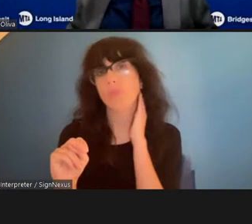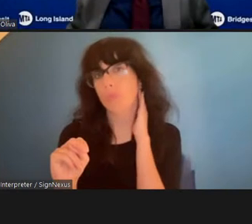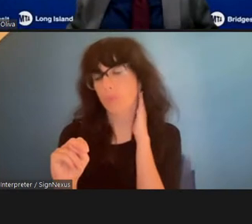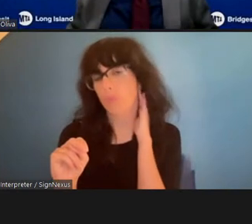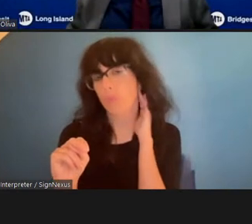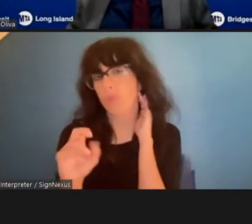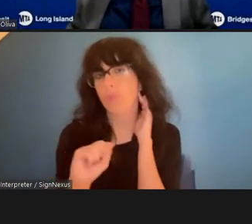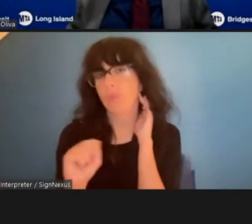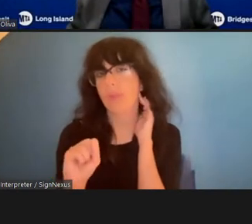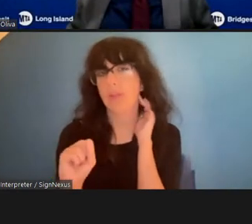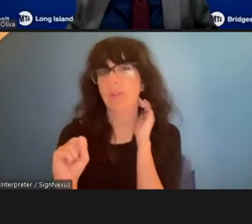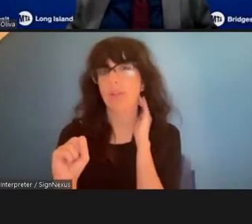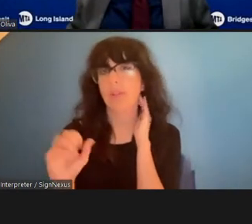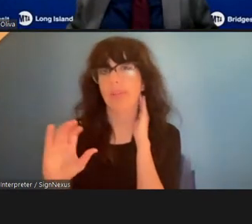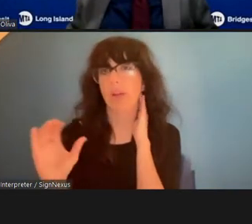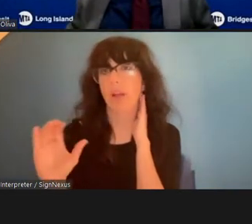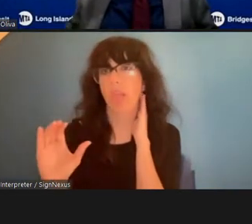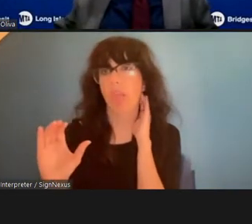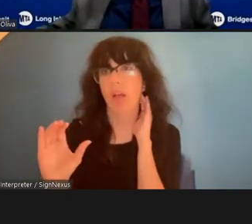stephen collage